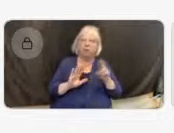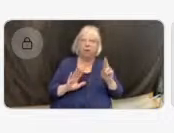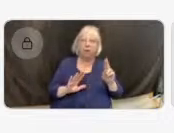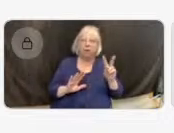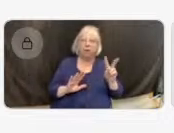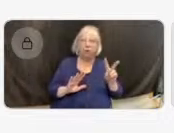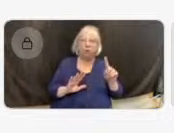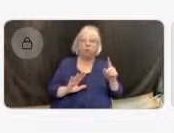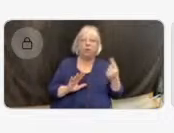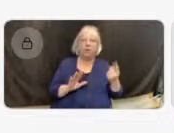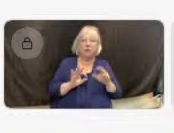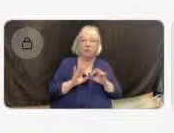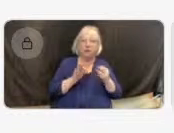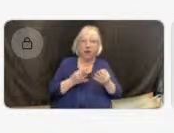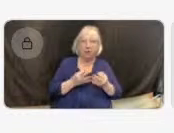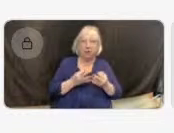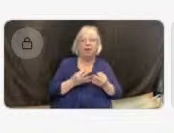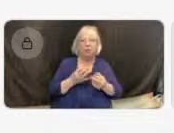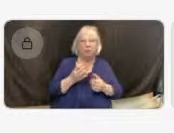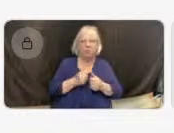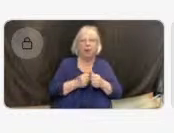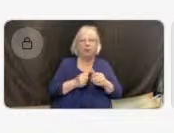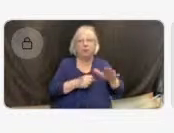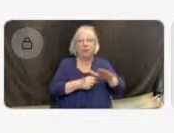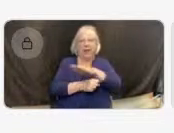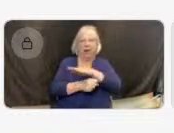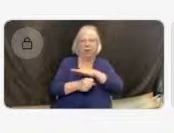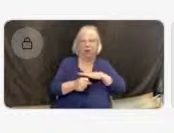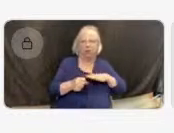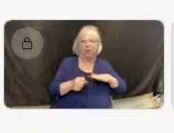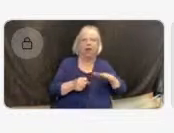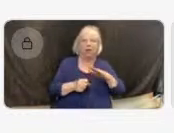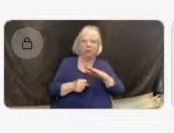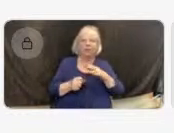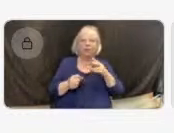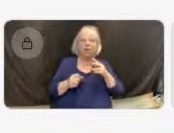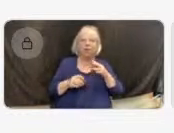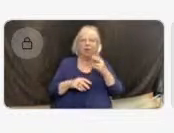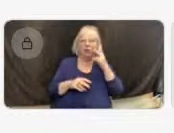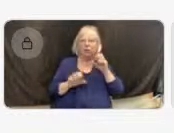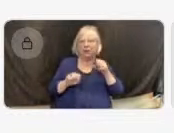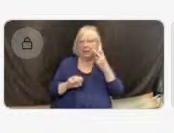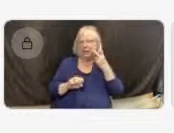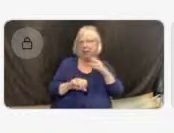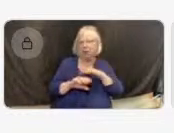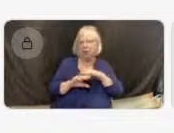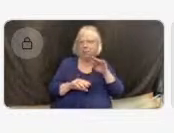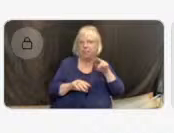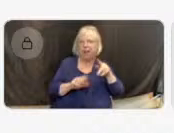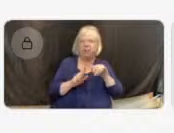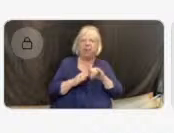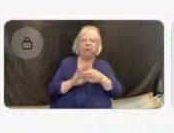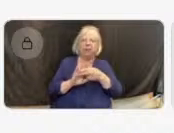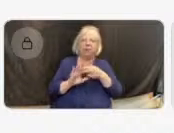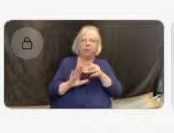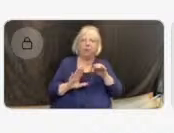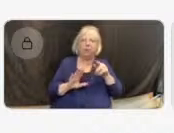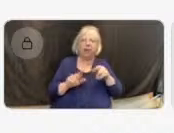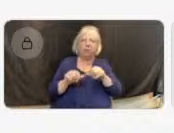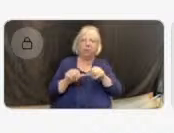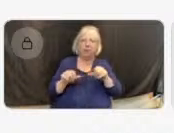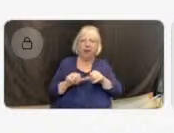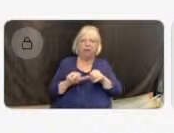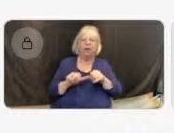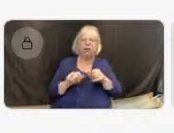single family, as most of the adjacent areas are. As you see, the map before you is a zoning map of the area.